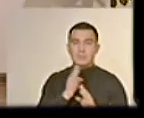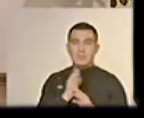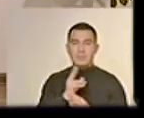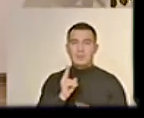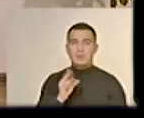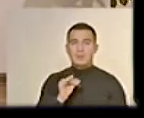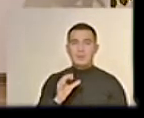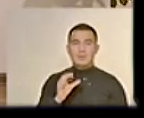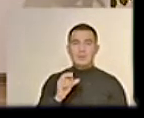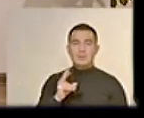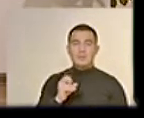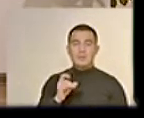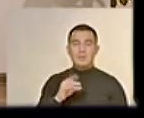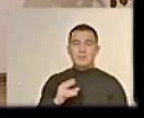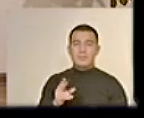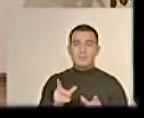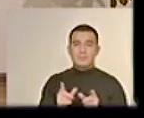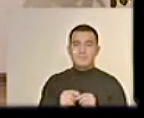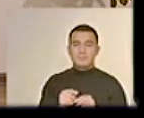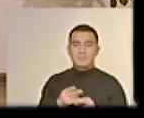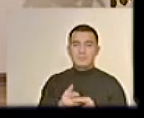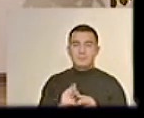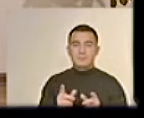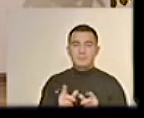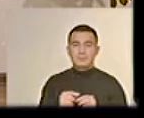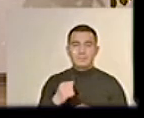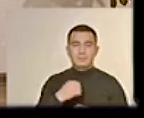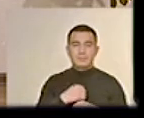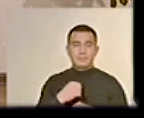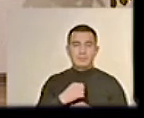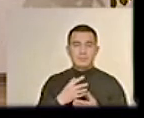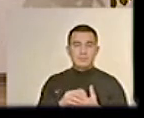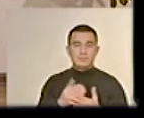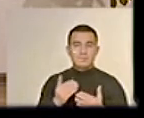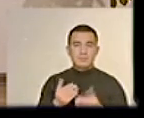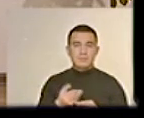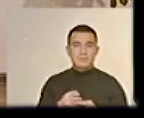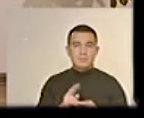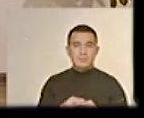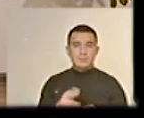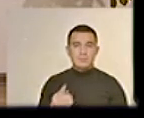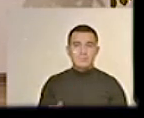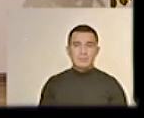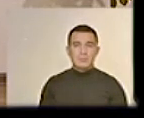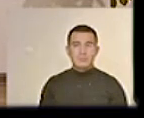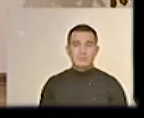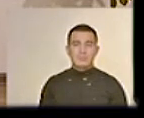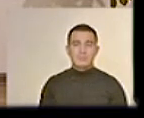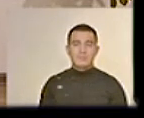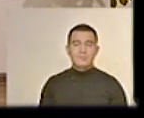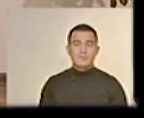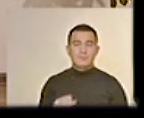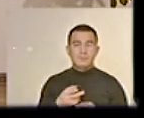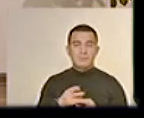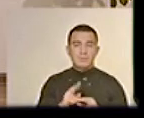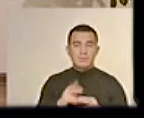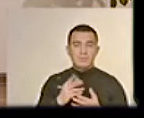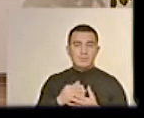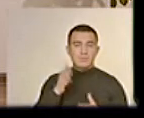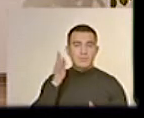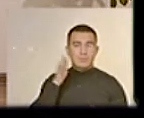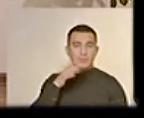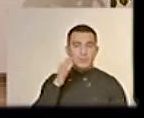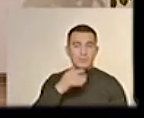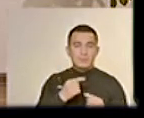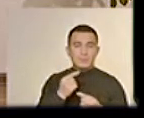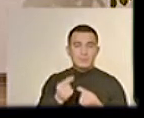kislorod bilan yonadi, ya'ni dvigatellari harakatga tushadi. Natijada undan karbonat angidrid va suv parchalari,